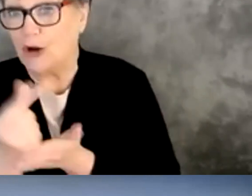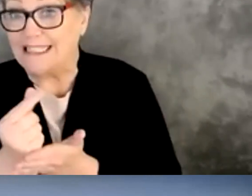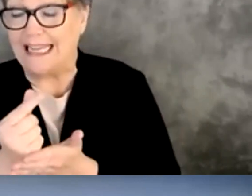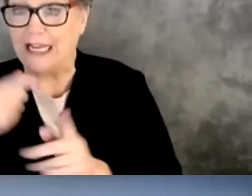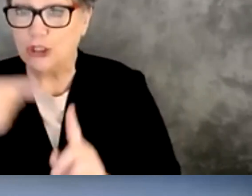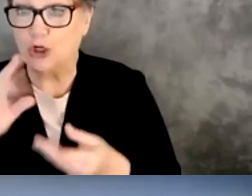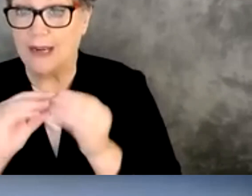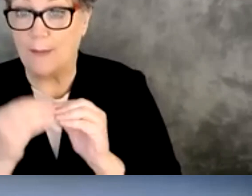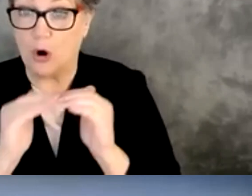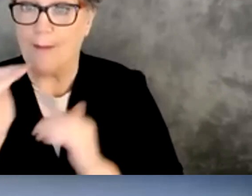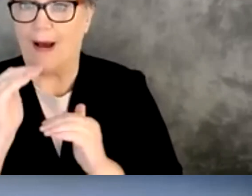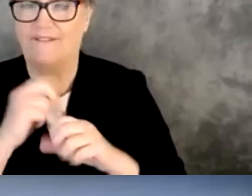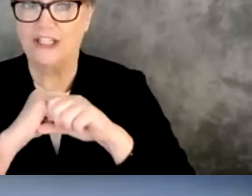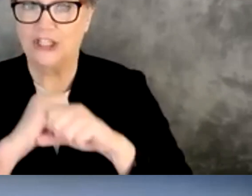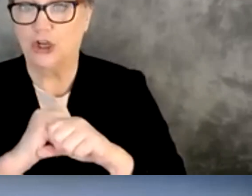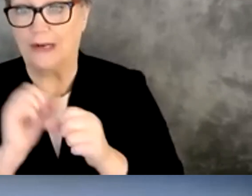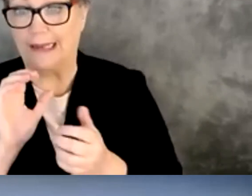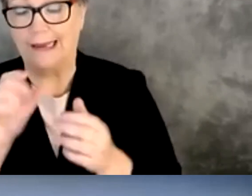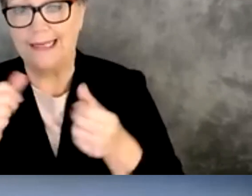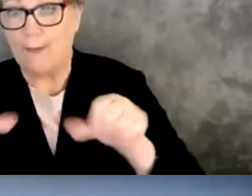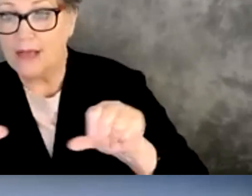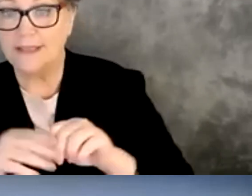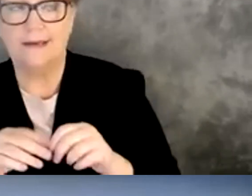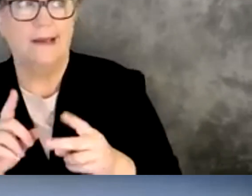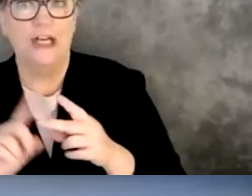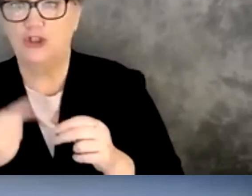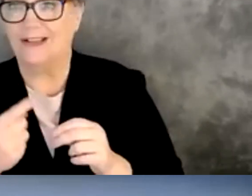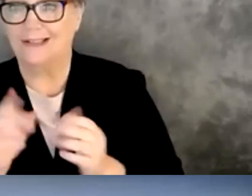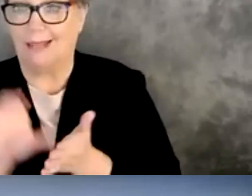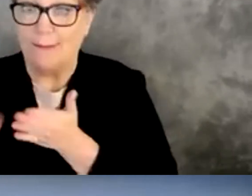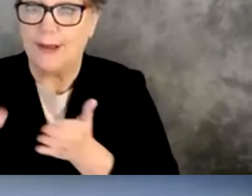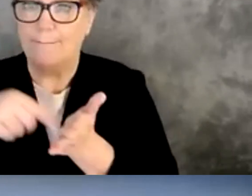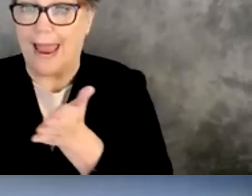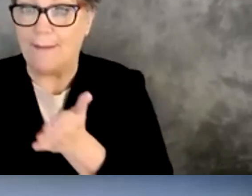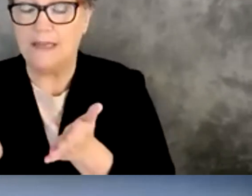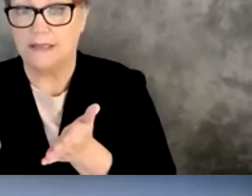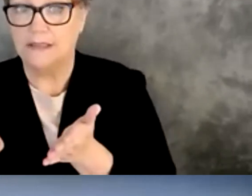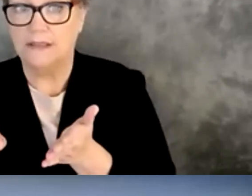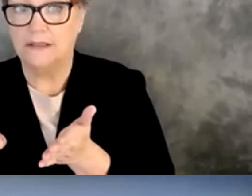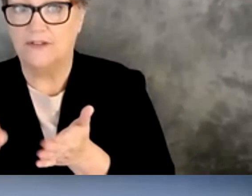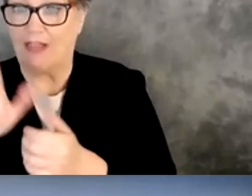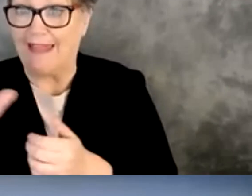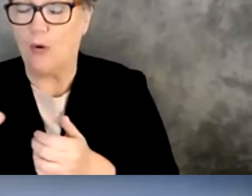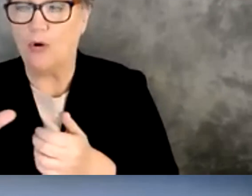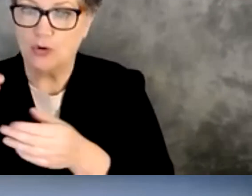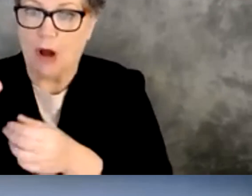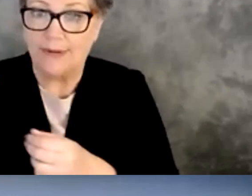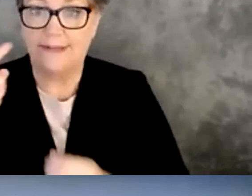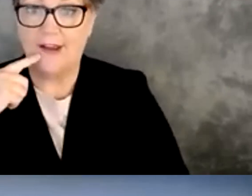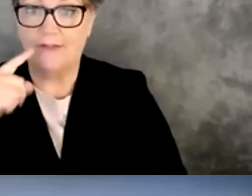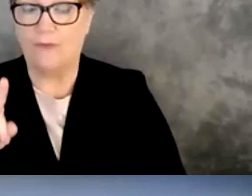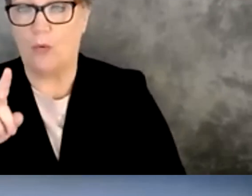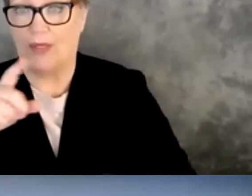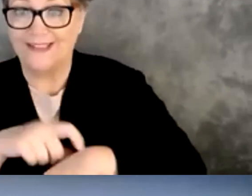certain amount above the security deposit. That could be just a lump sum payment at the front end to compensate for the time